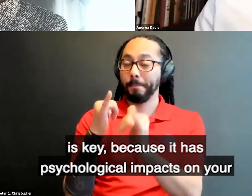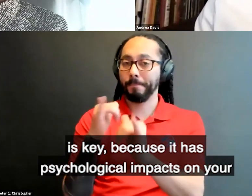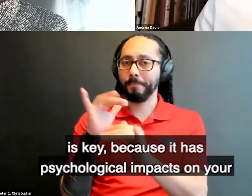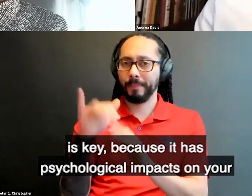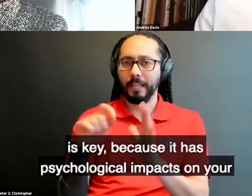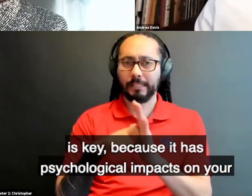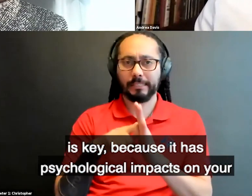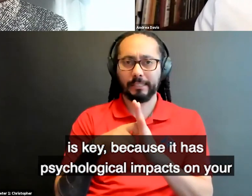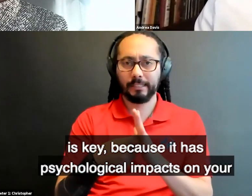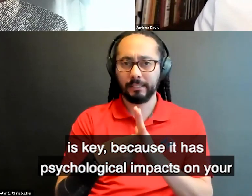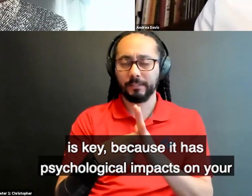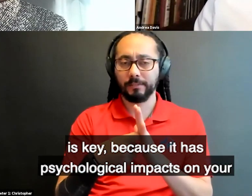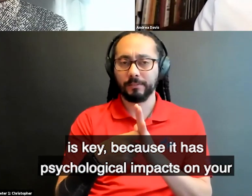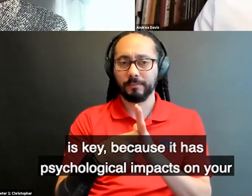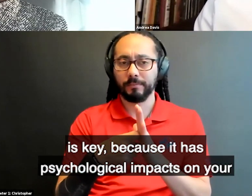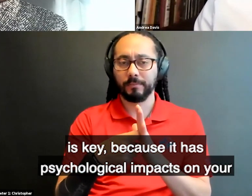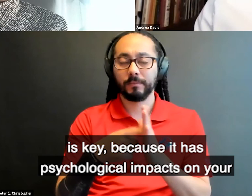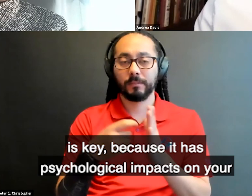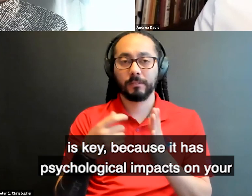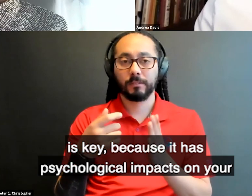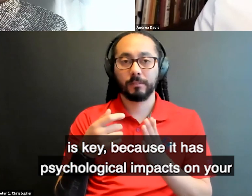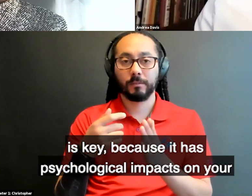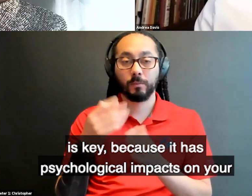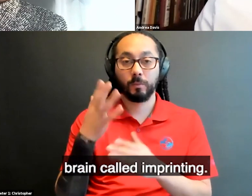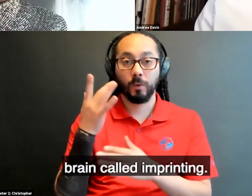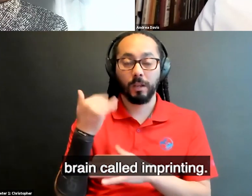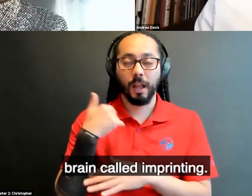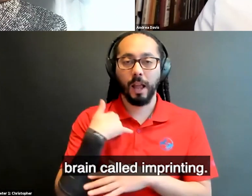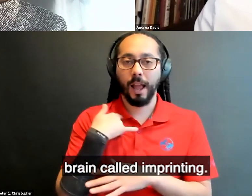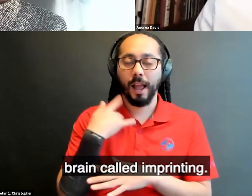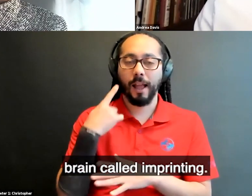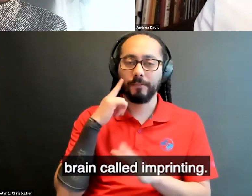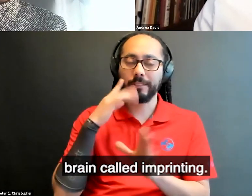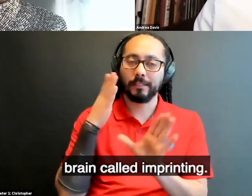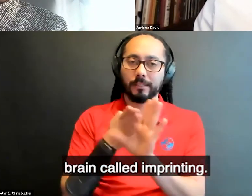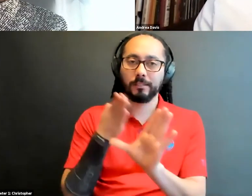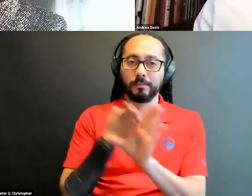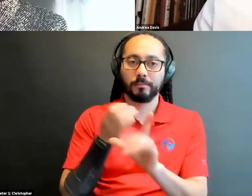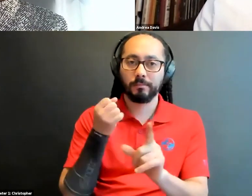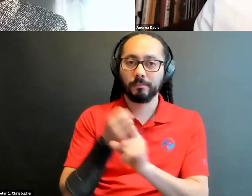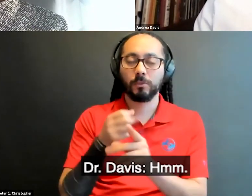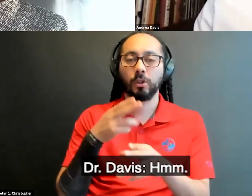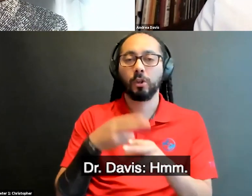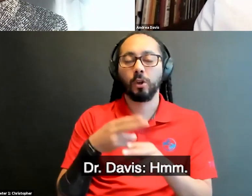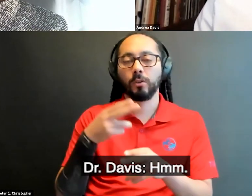has psychological impact on your brain called imprinting.